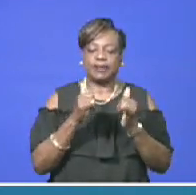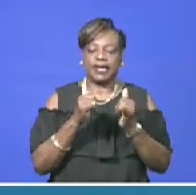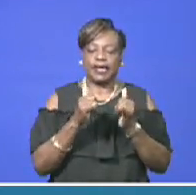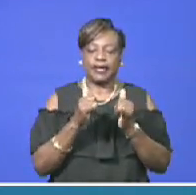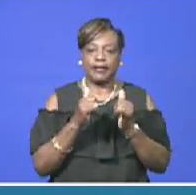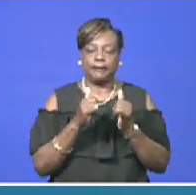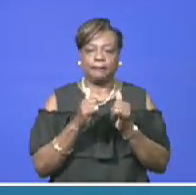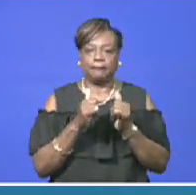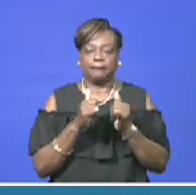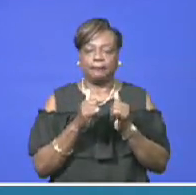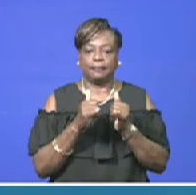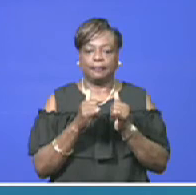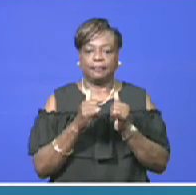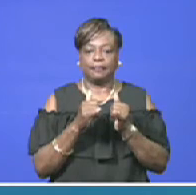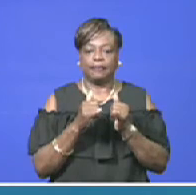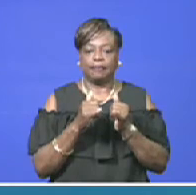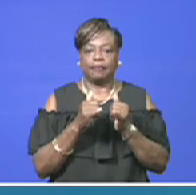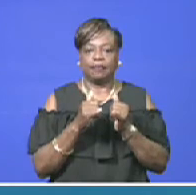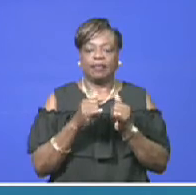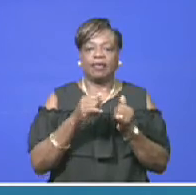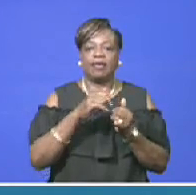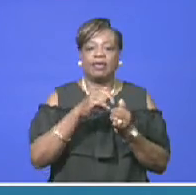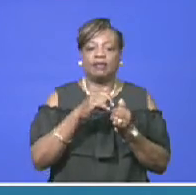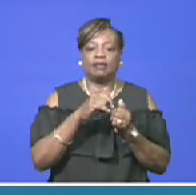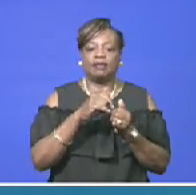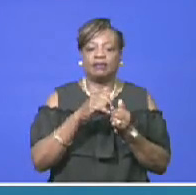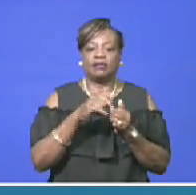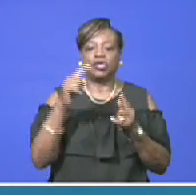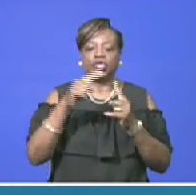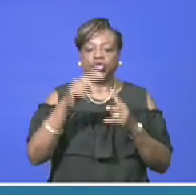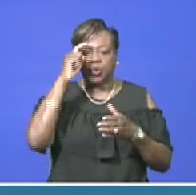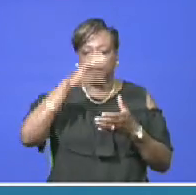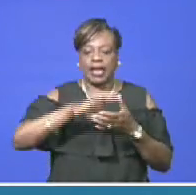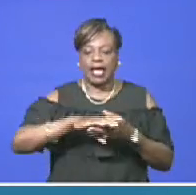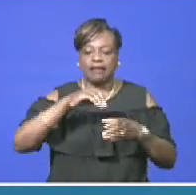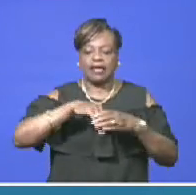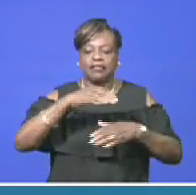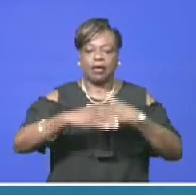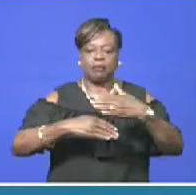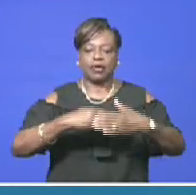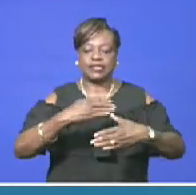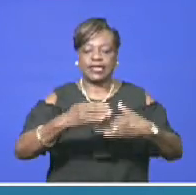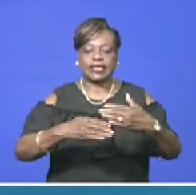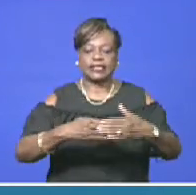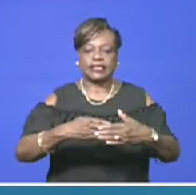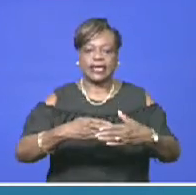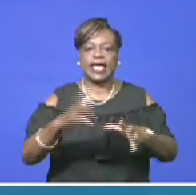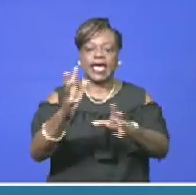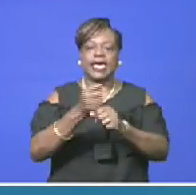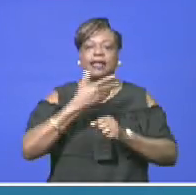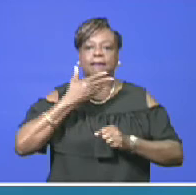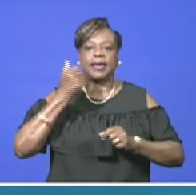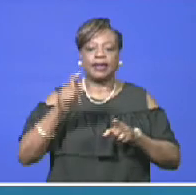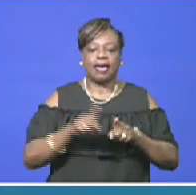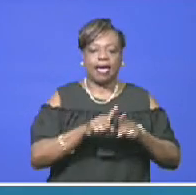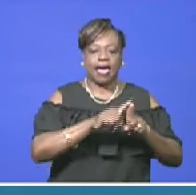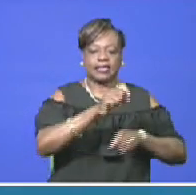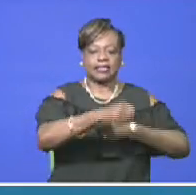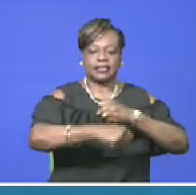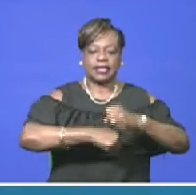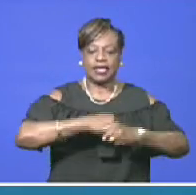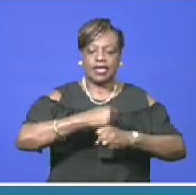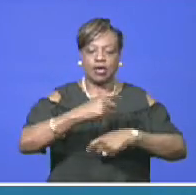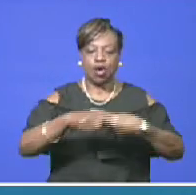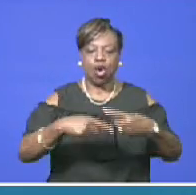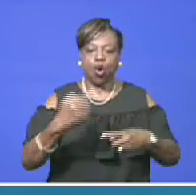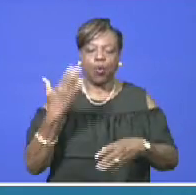there, and just really to believe in the process, and I think get better as the year went on, really just says